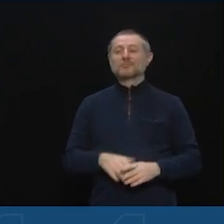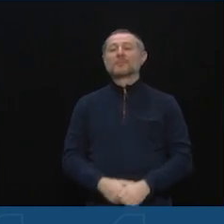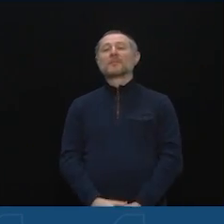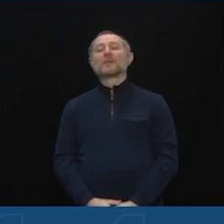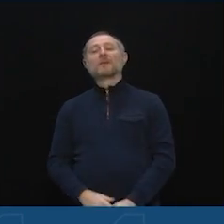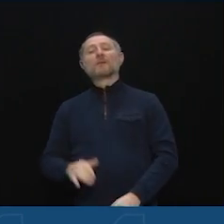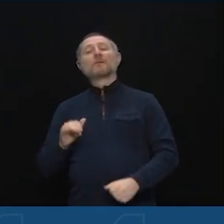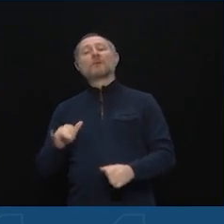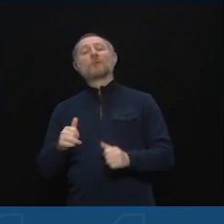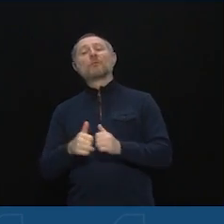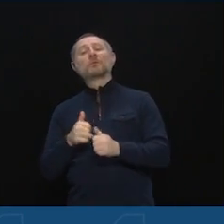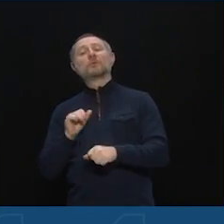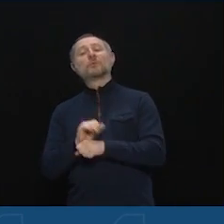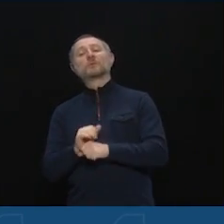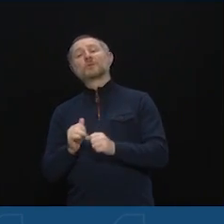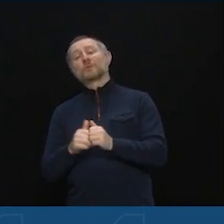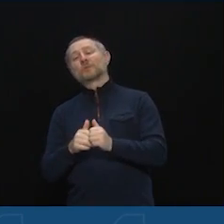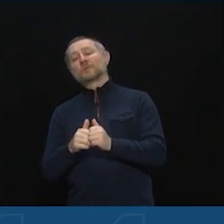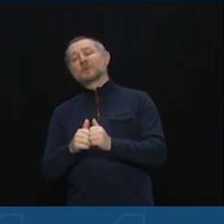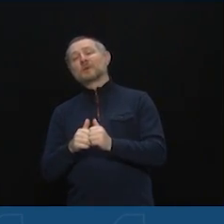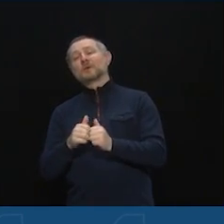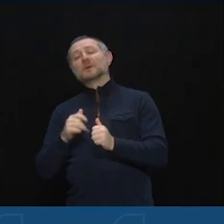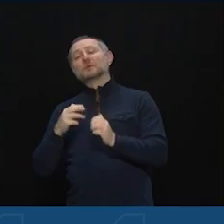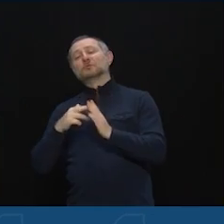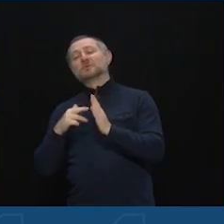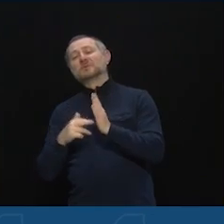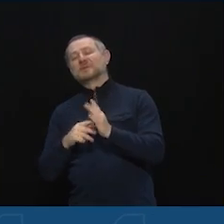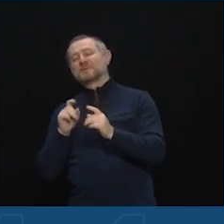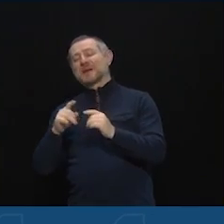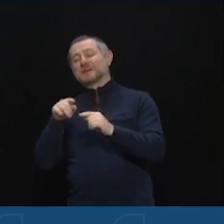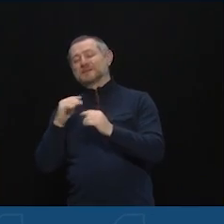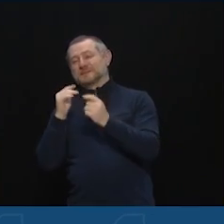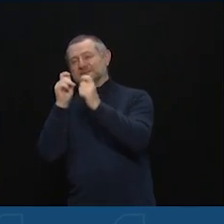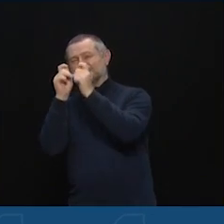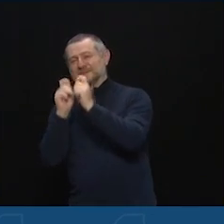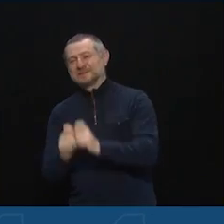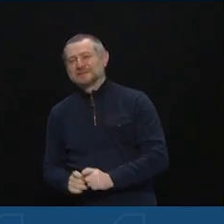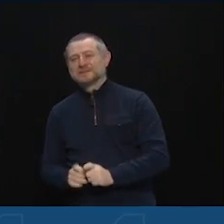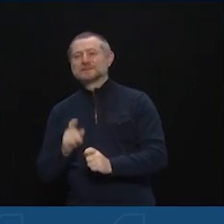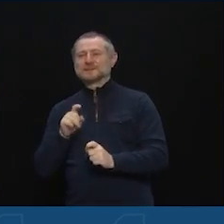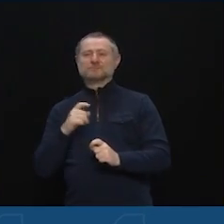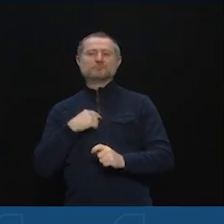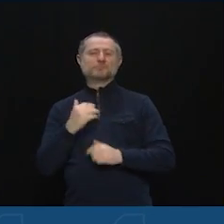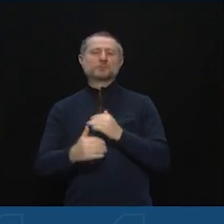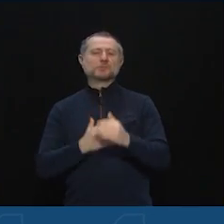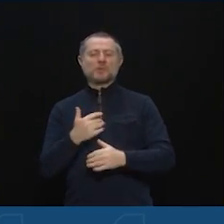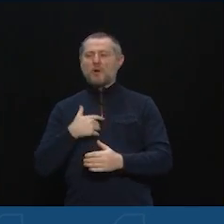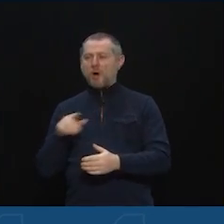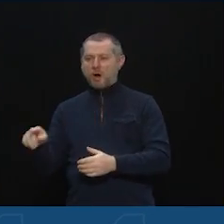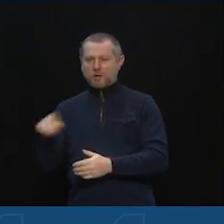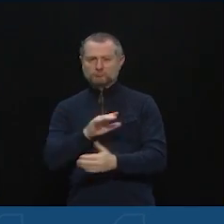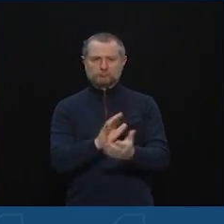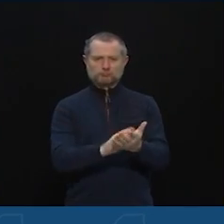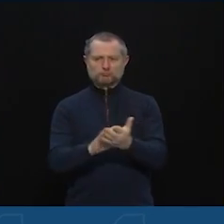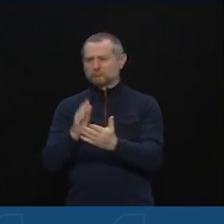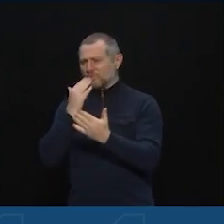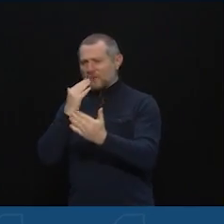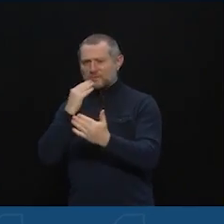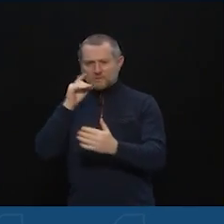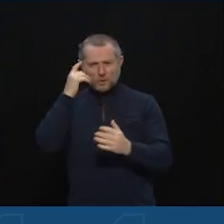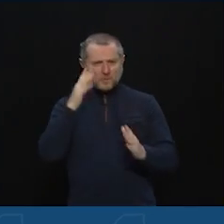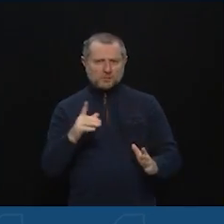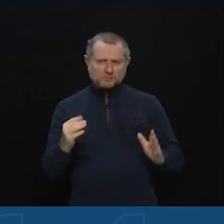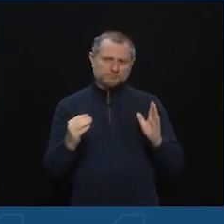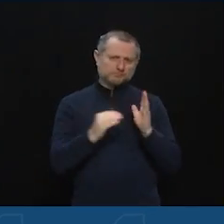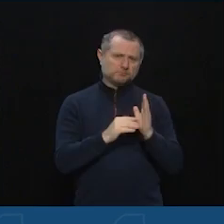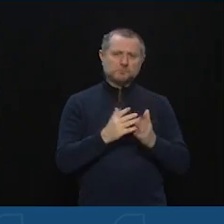with the regulations, I think that it's certainly something that should move forward, and I congratulate the governor for putting that in the budget.